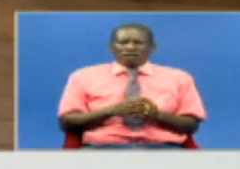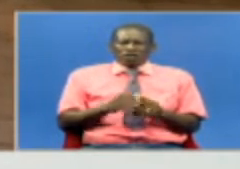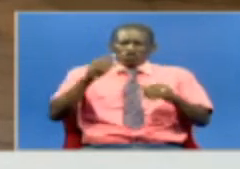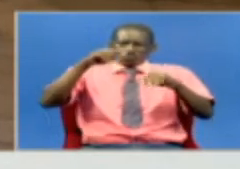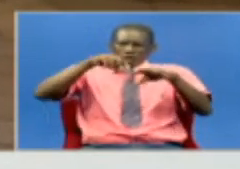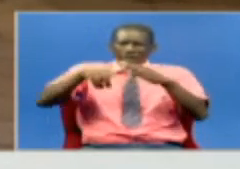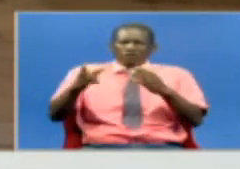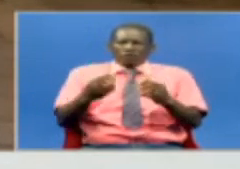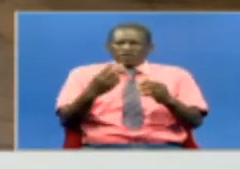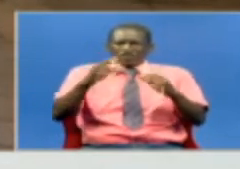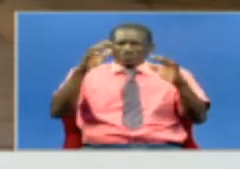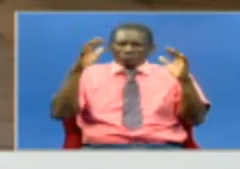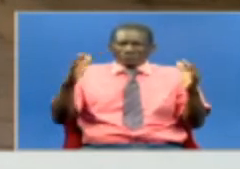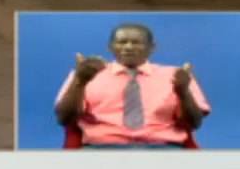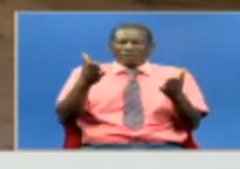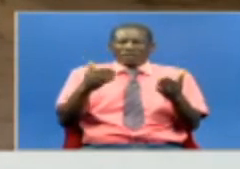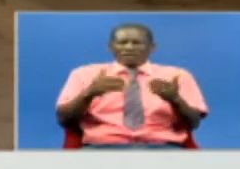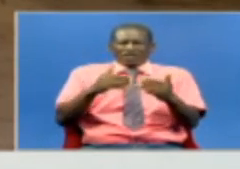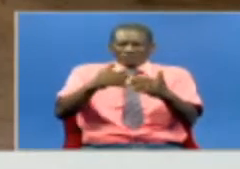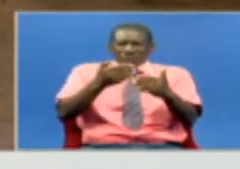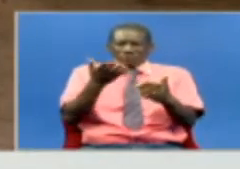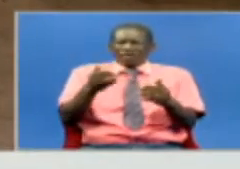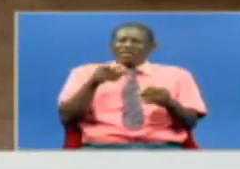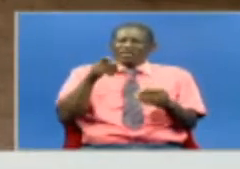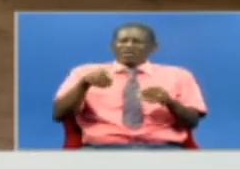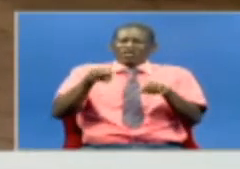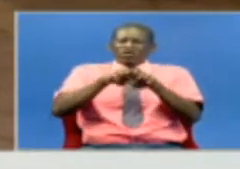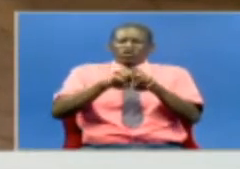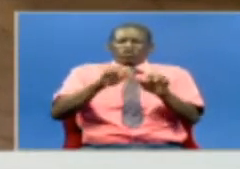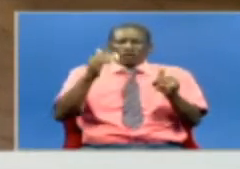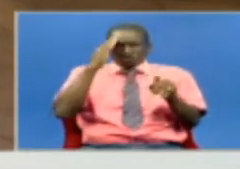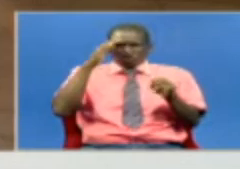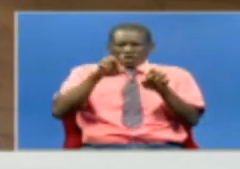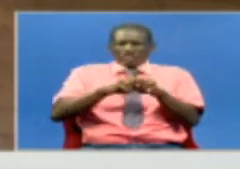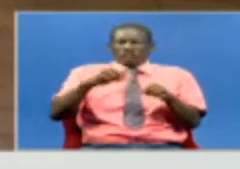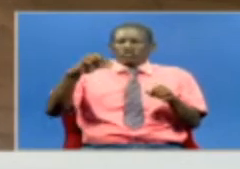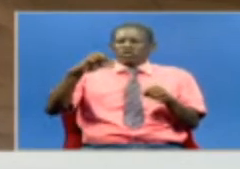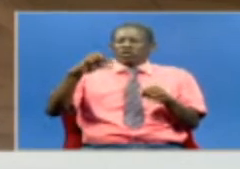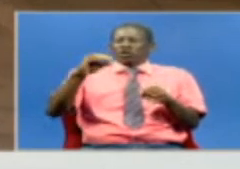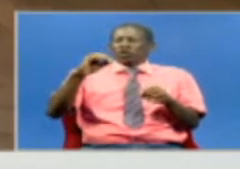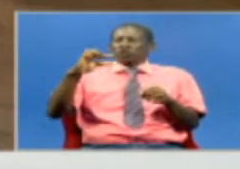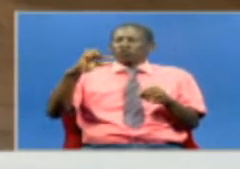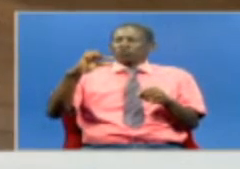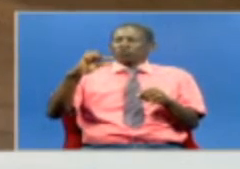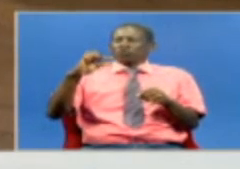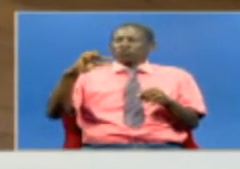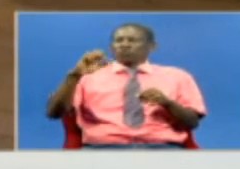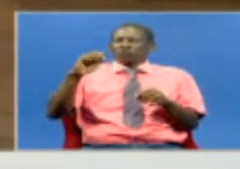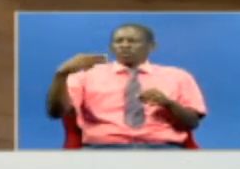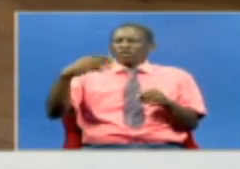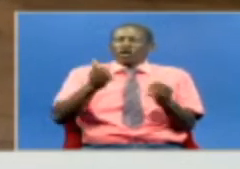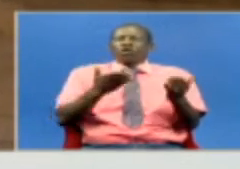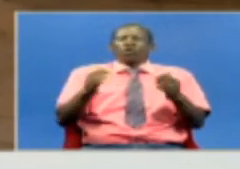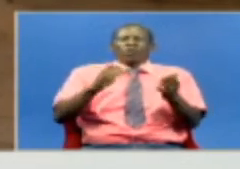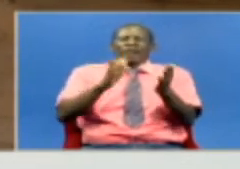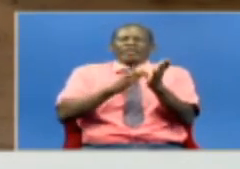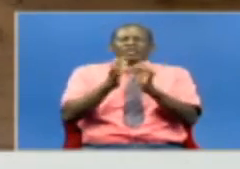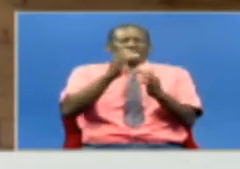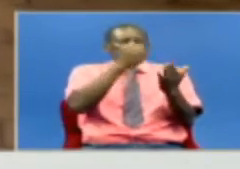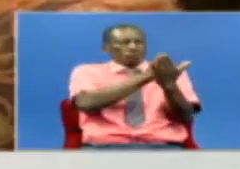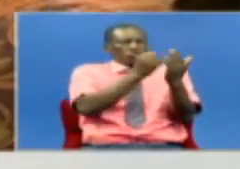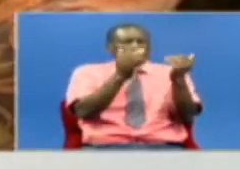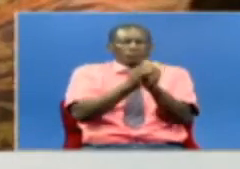see the big stone in front of you. This is also known as Golgotha, where Jesus was crucified together with two